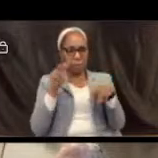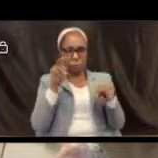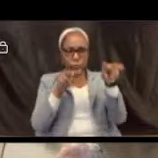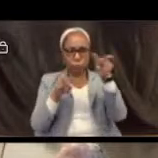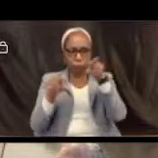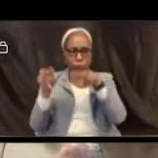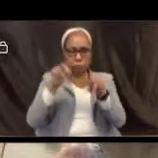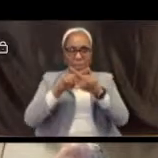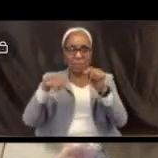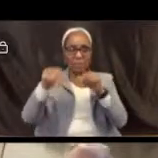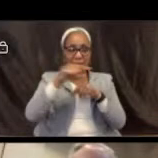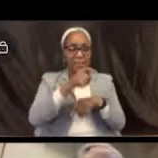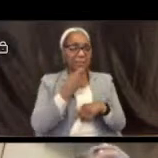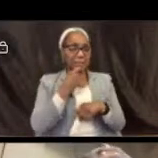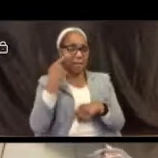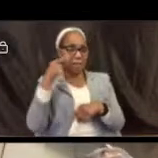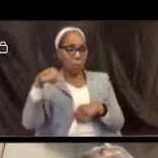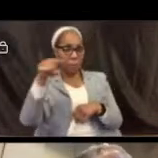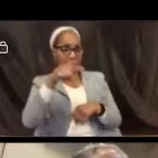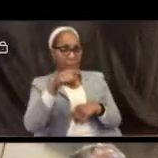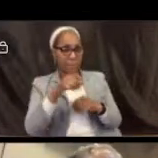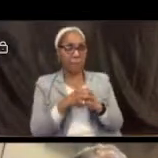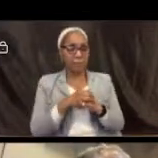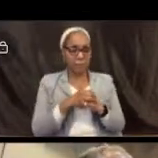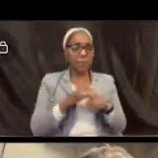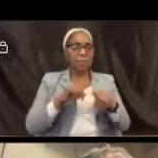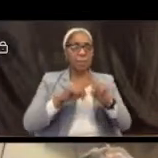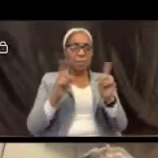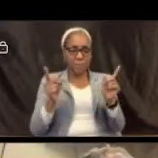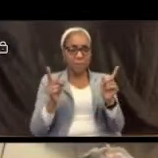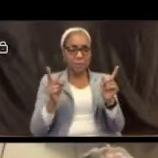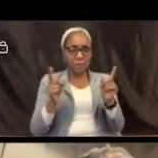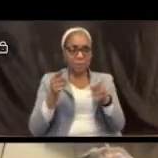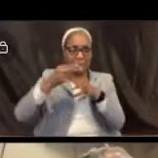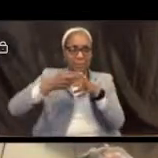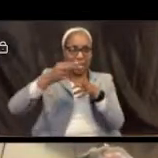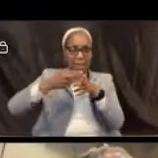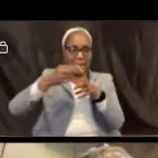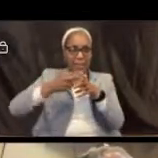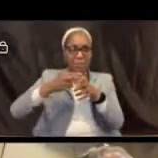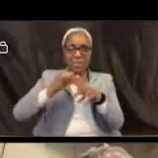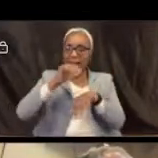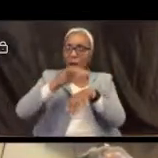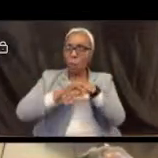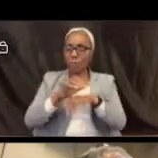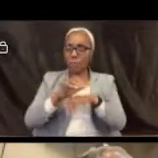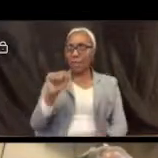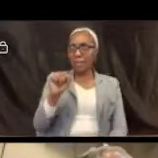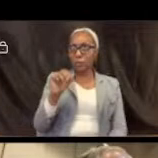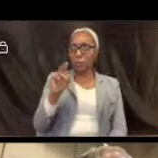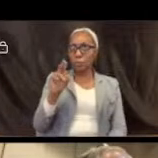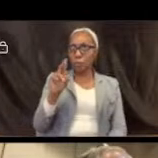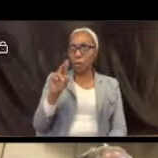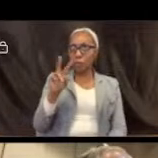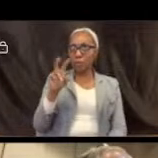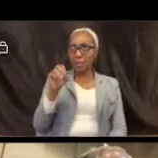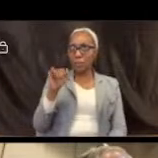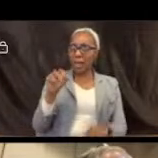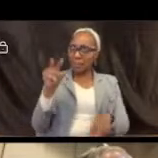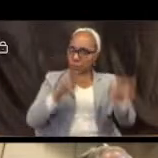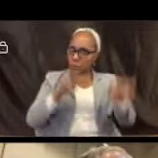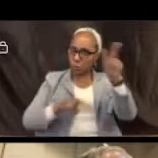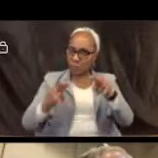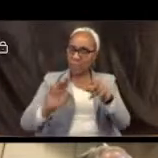that they claimed was for them, but the name was not on the survey. The name is different on